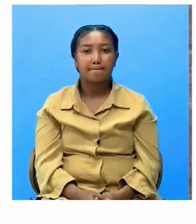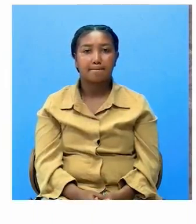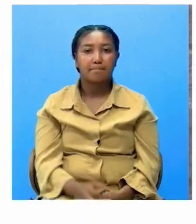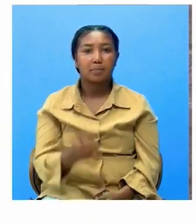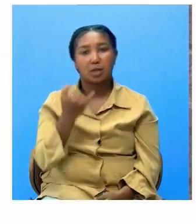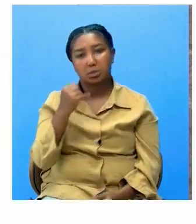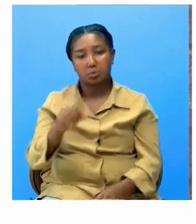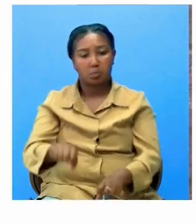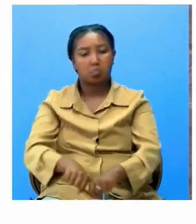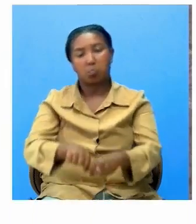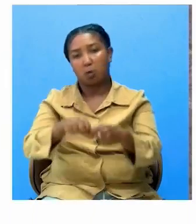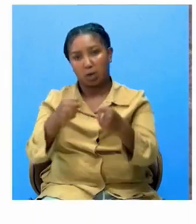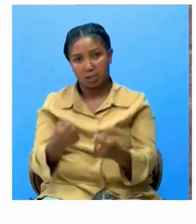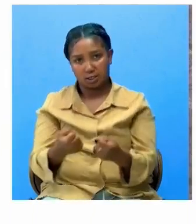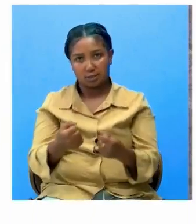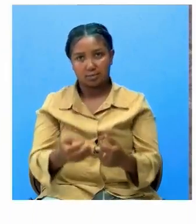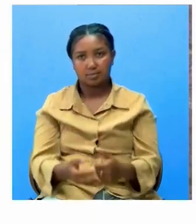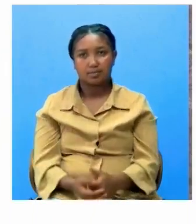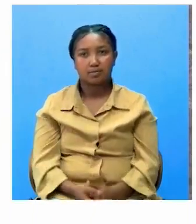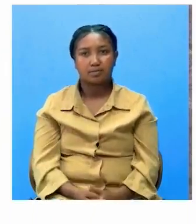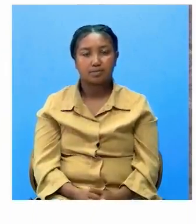is broken.